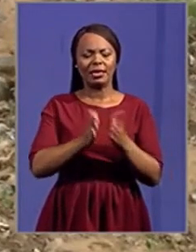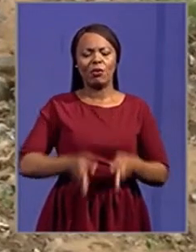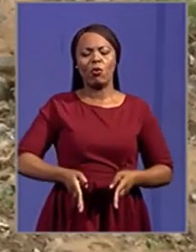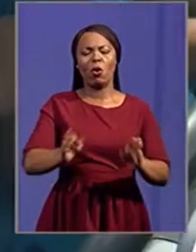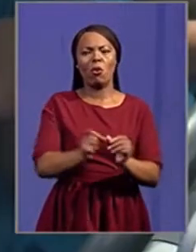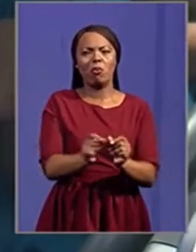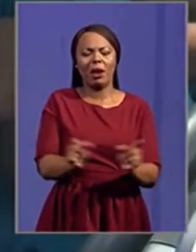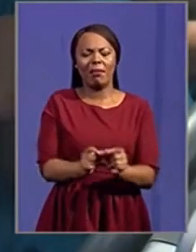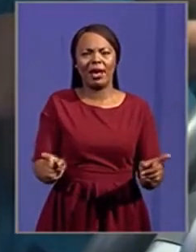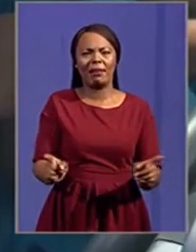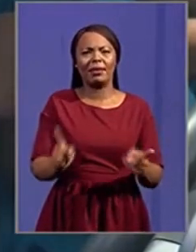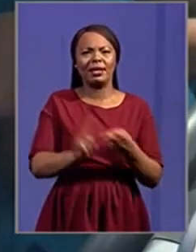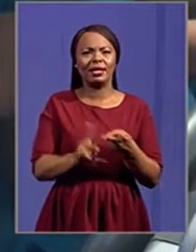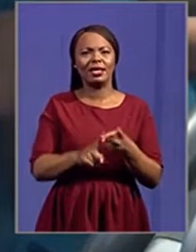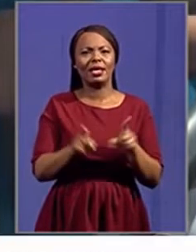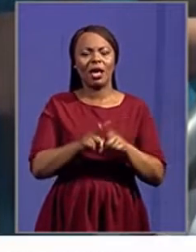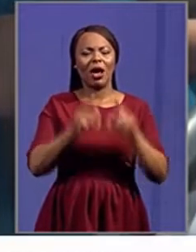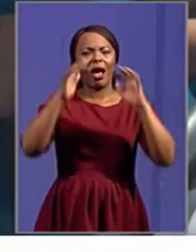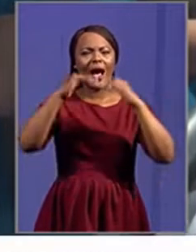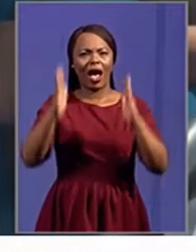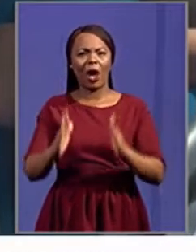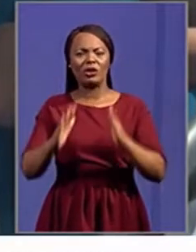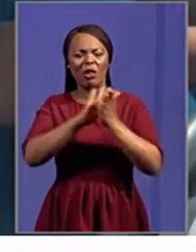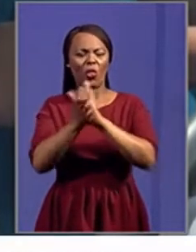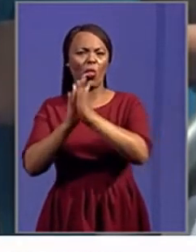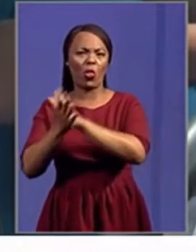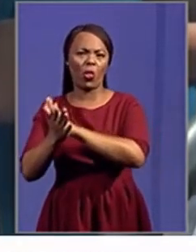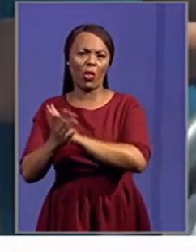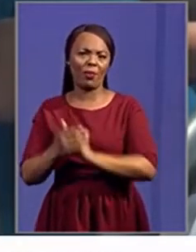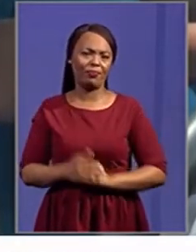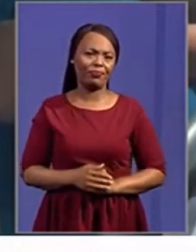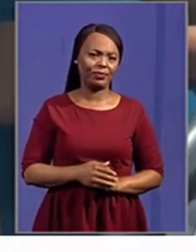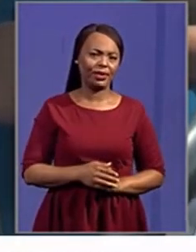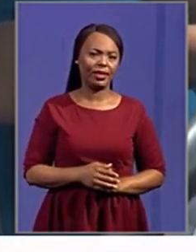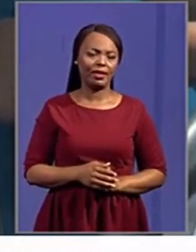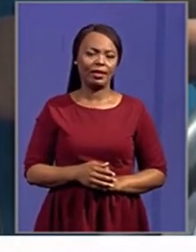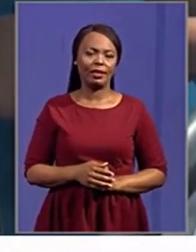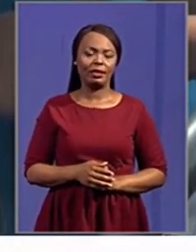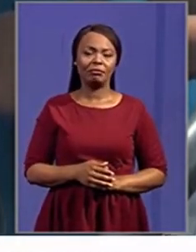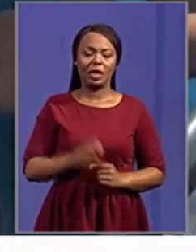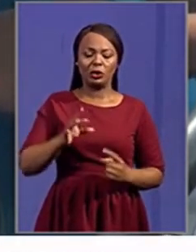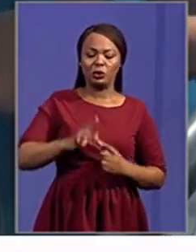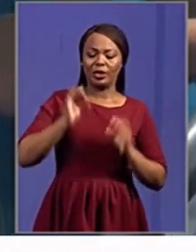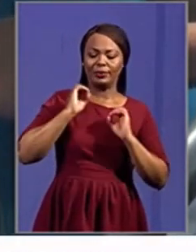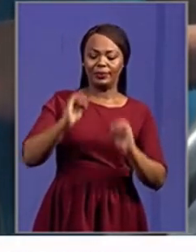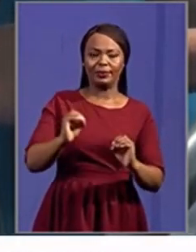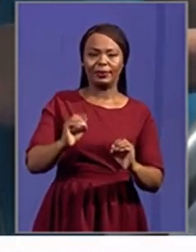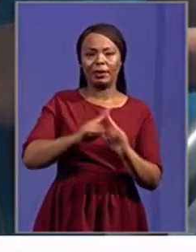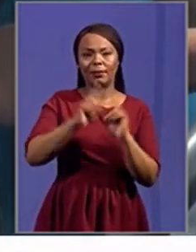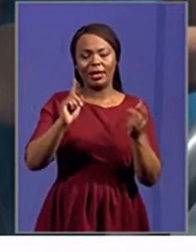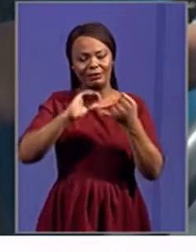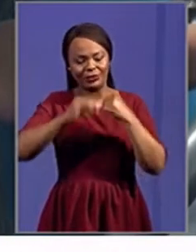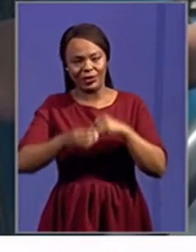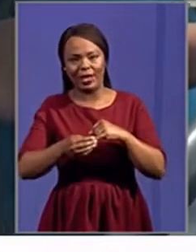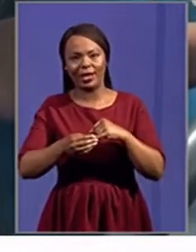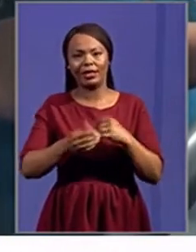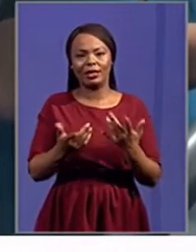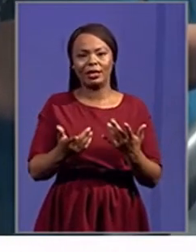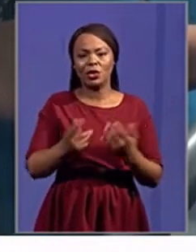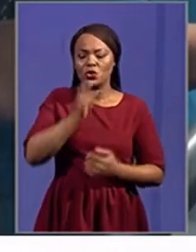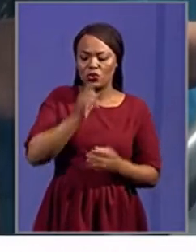bona. We have no choice but in order for our families to get food, we have to use this